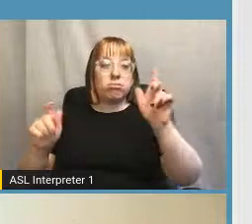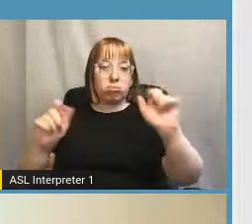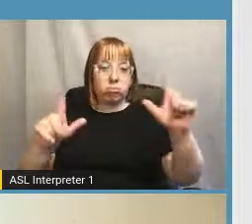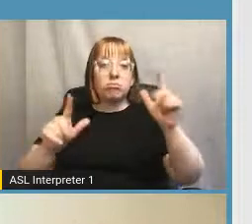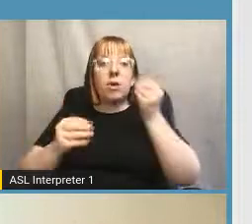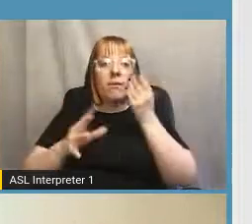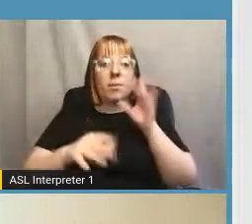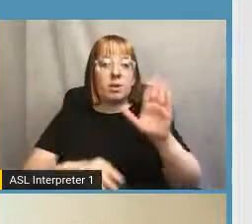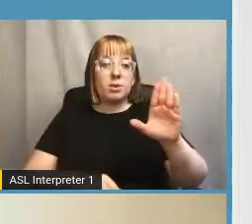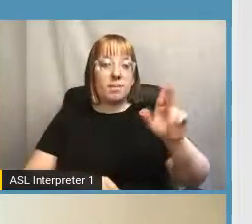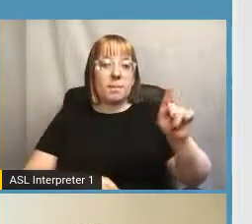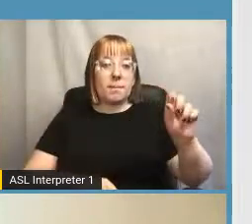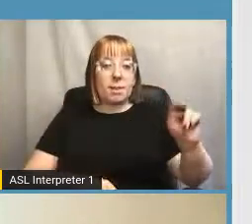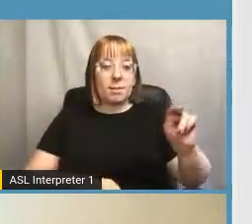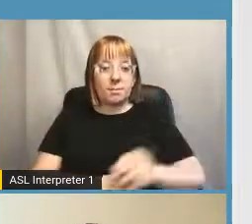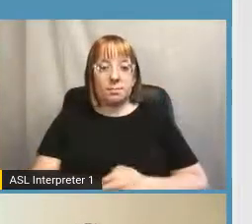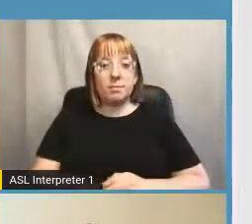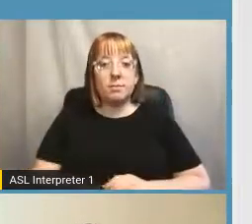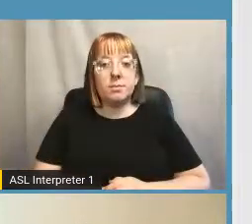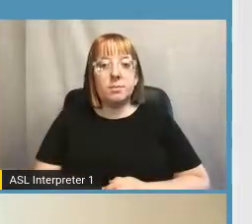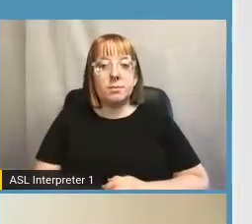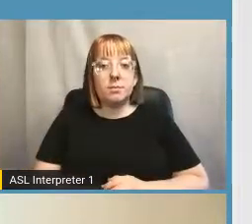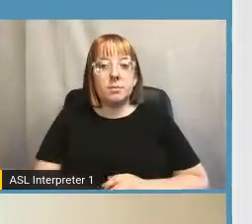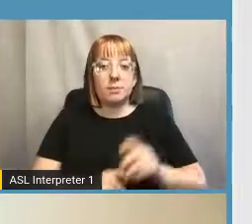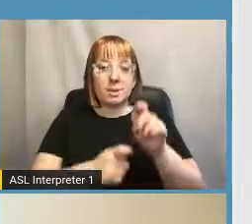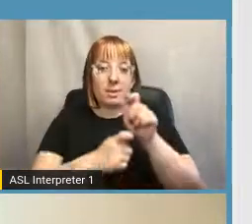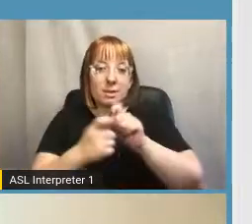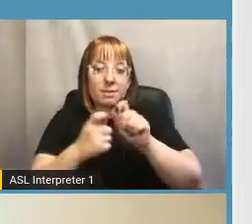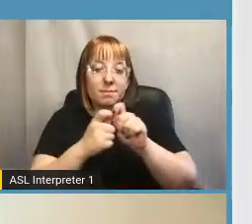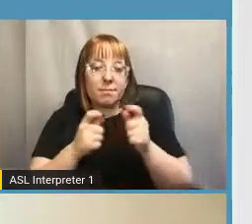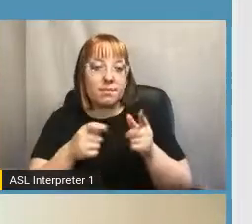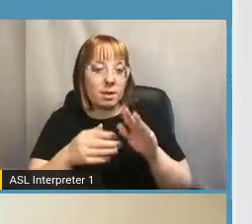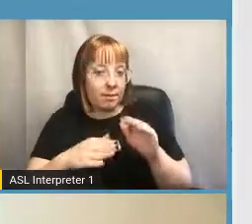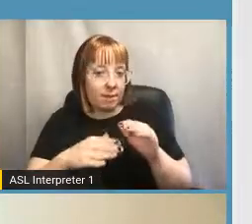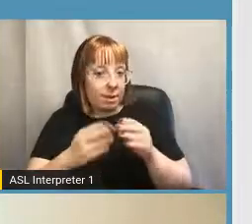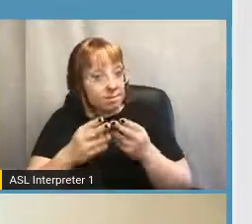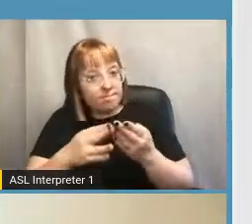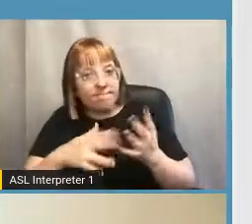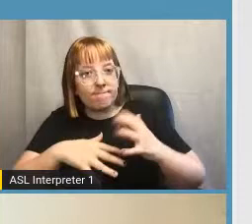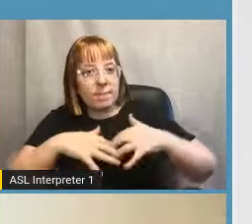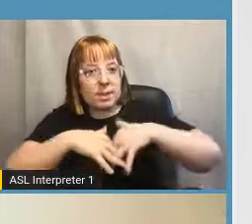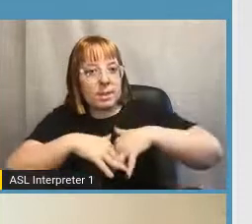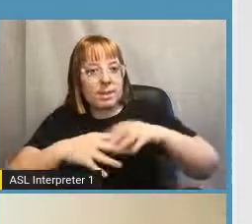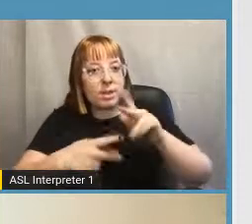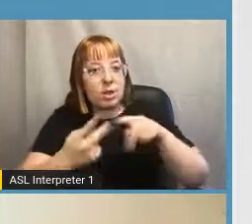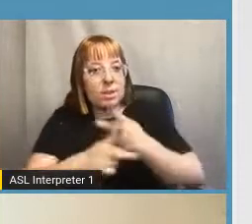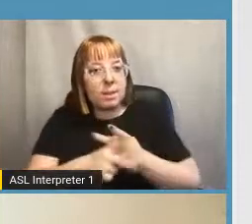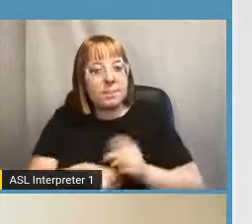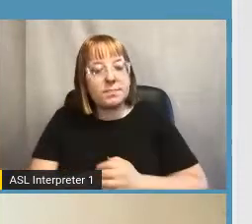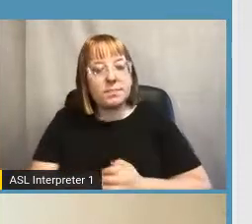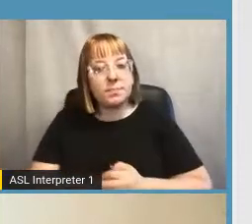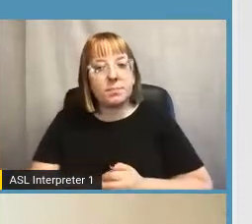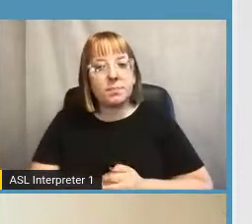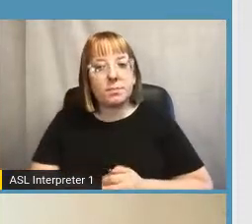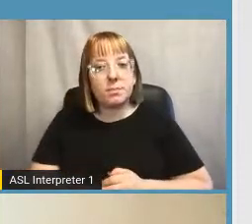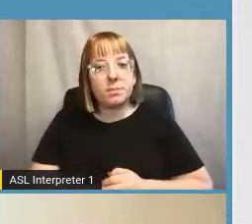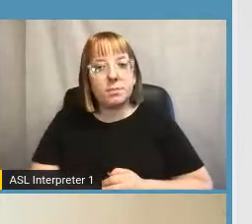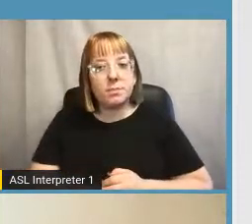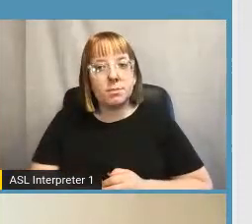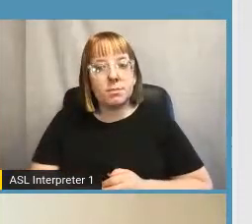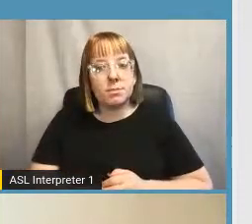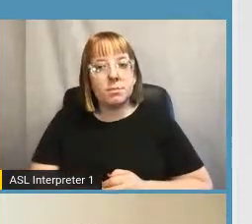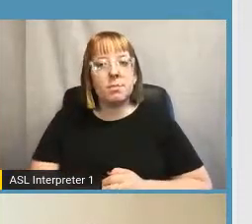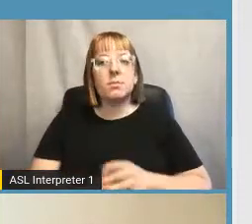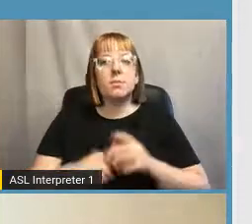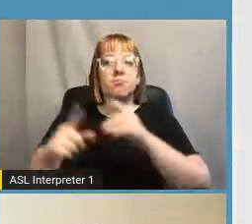mixed media sculpture and site-specific installation. And so you can look at it this way, or you can exit out